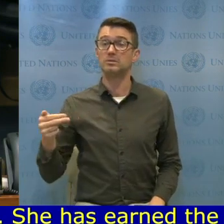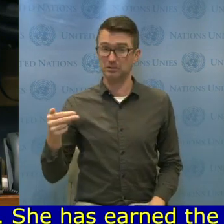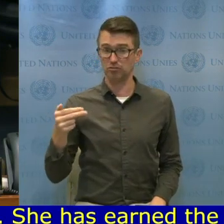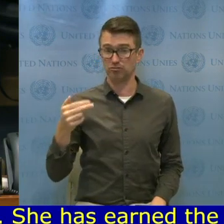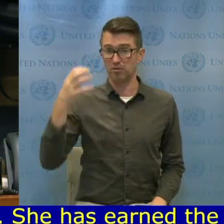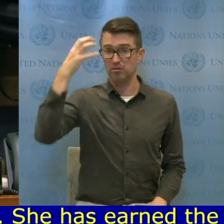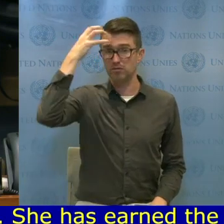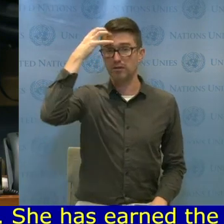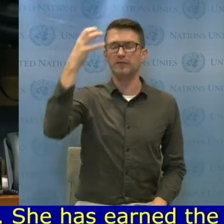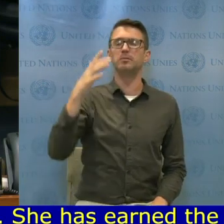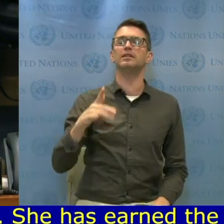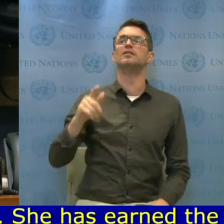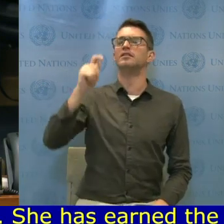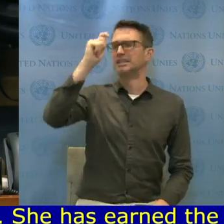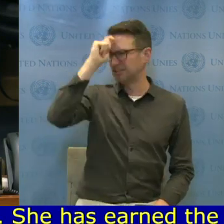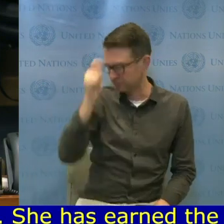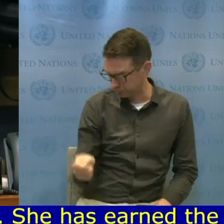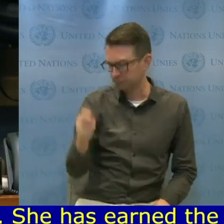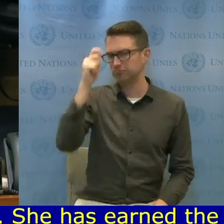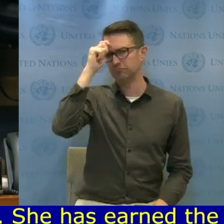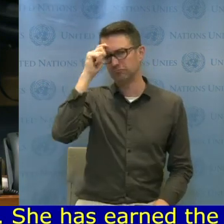Ms. Damayanti, you have the floor.